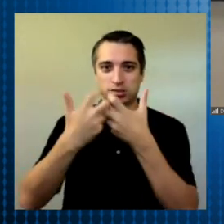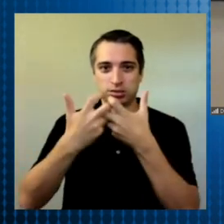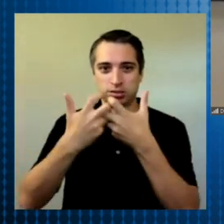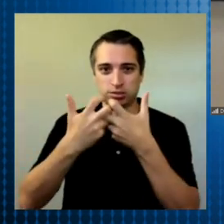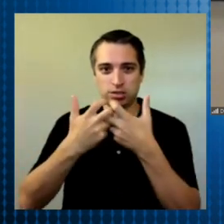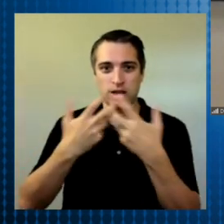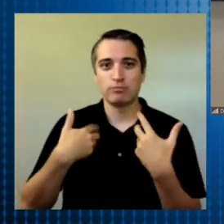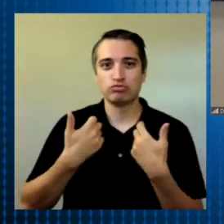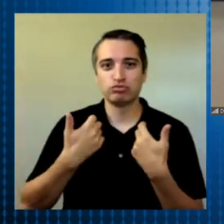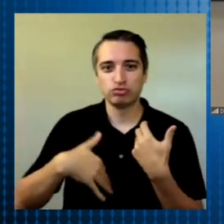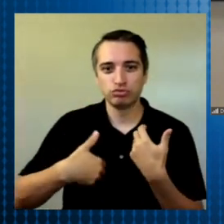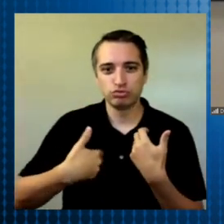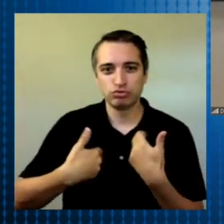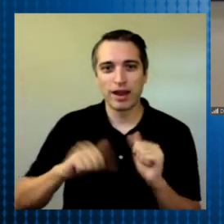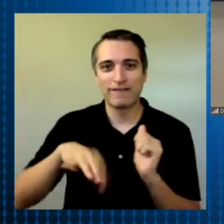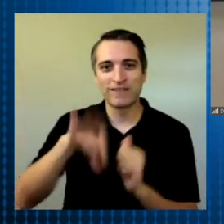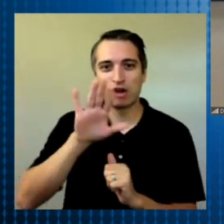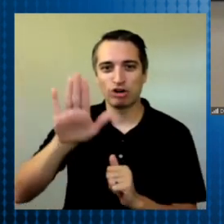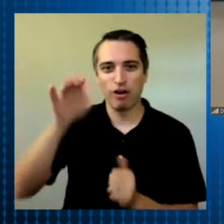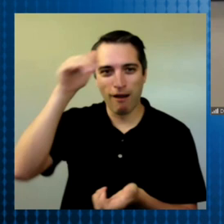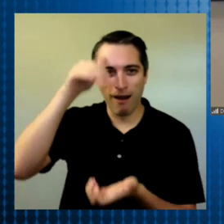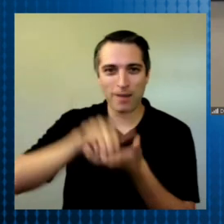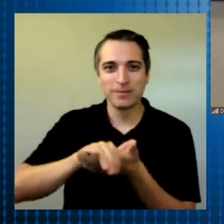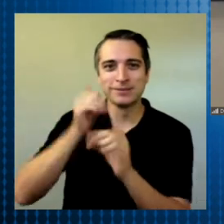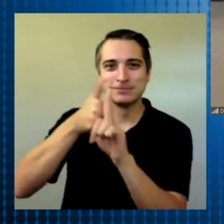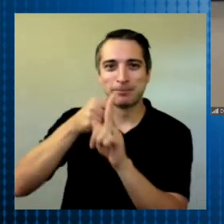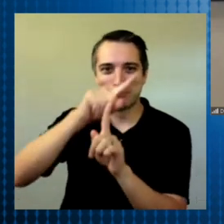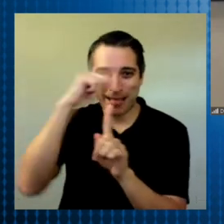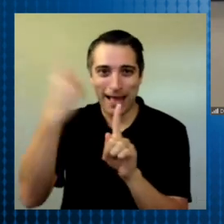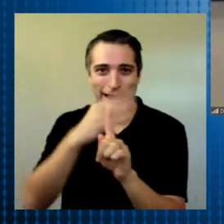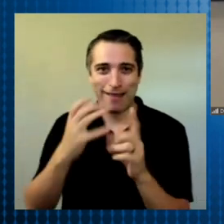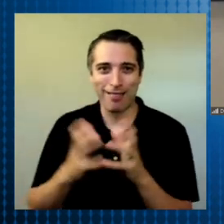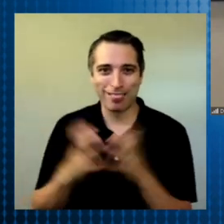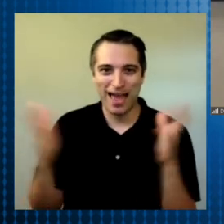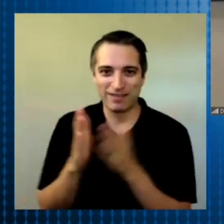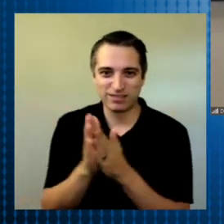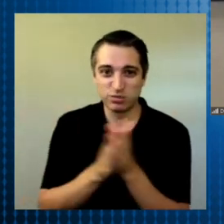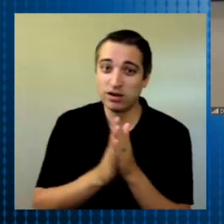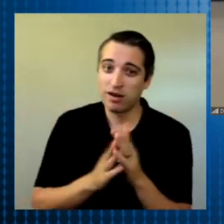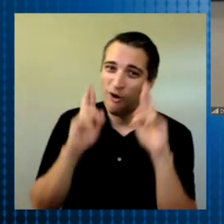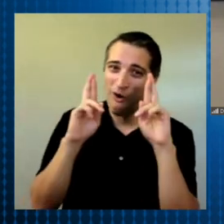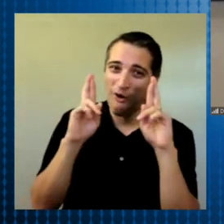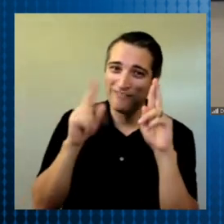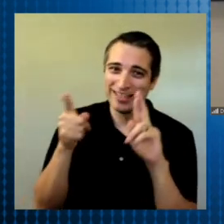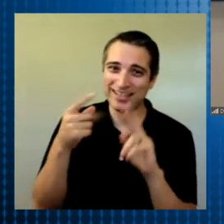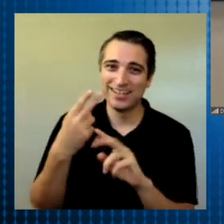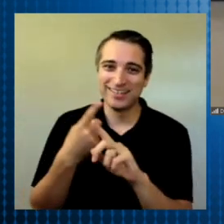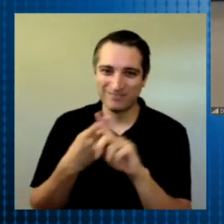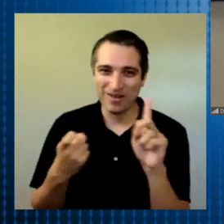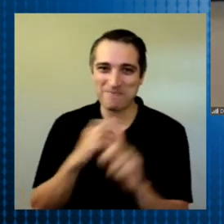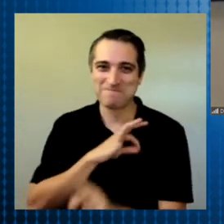who's Black with a lot of determination. And hopefully he's an alpha.